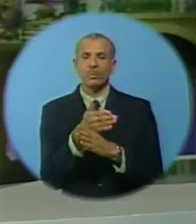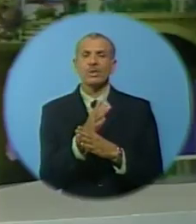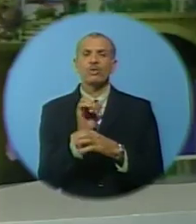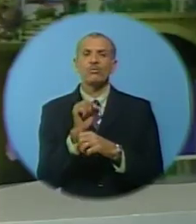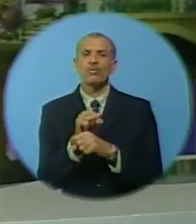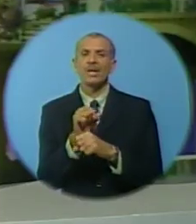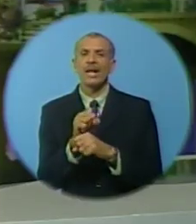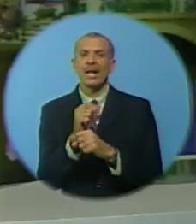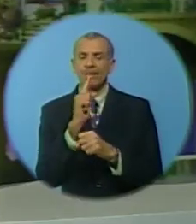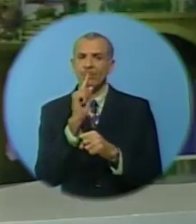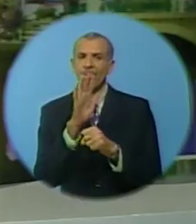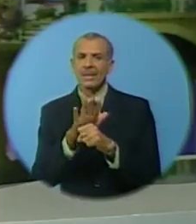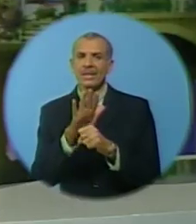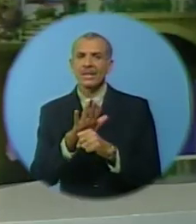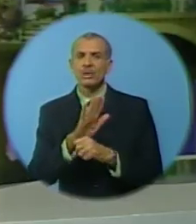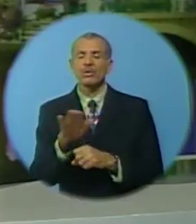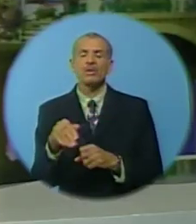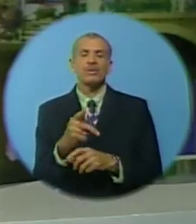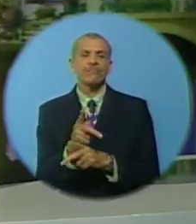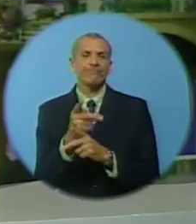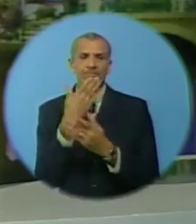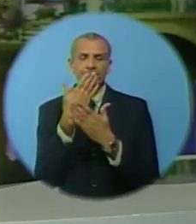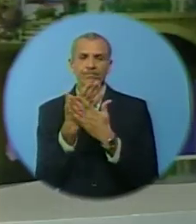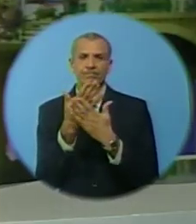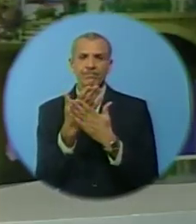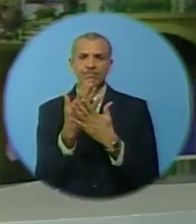and is dedicated to the children's well-being.